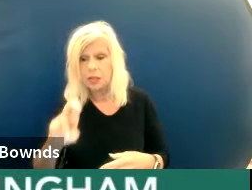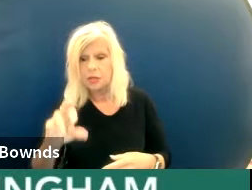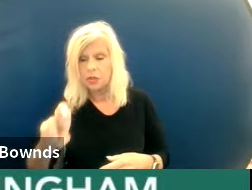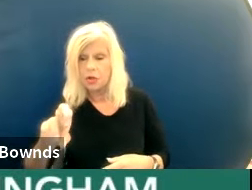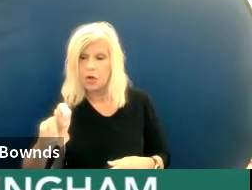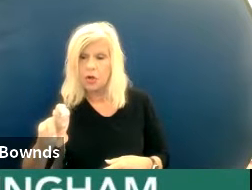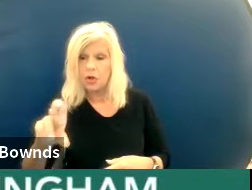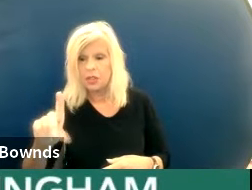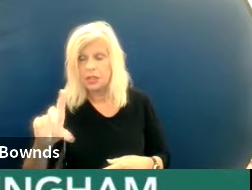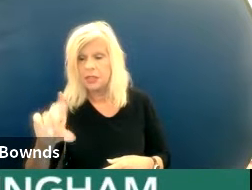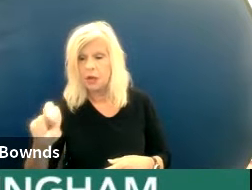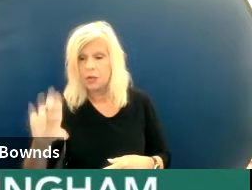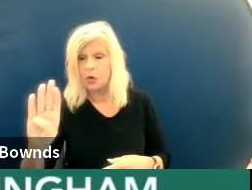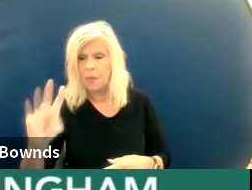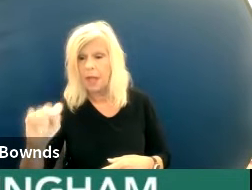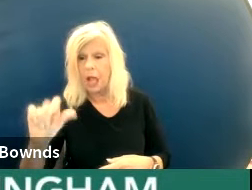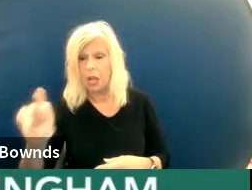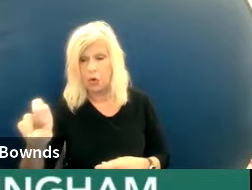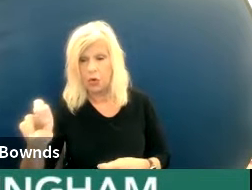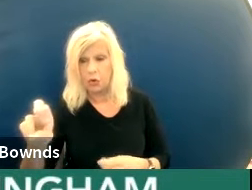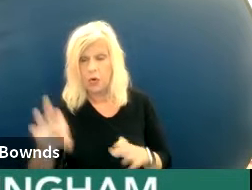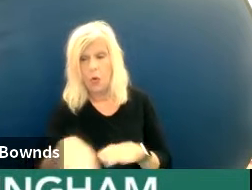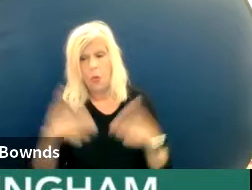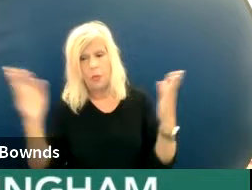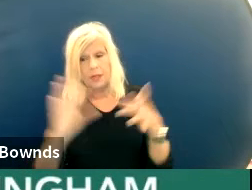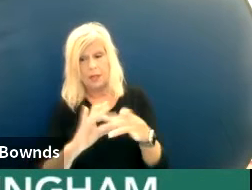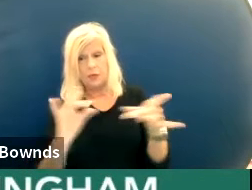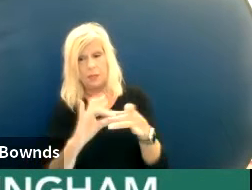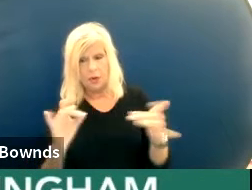Dr. Butler, to give us opening remarks.